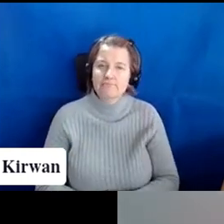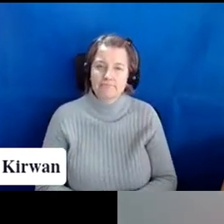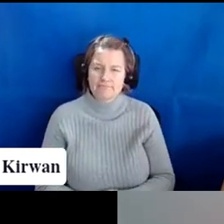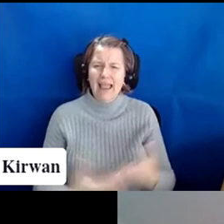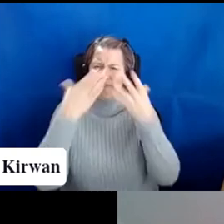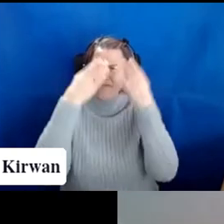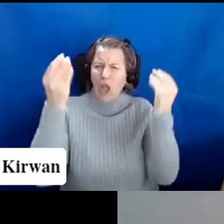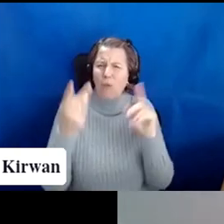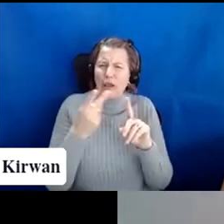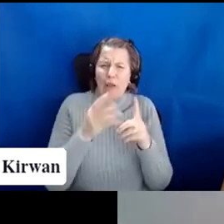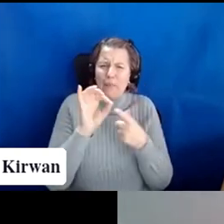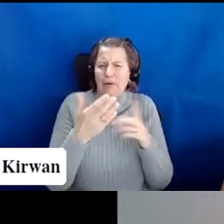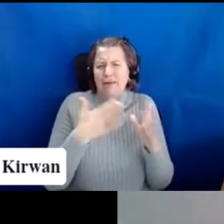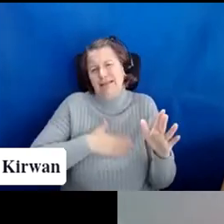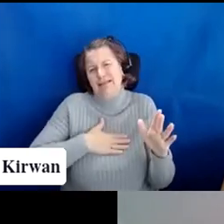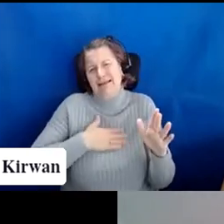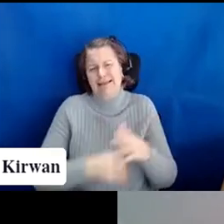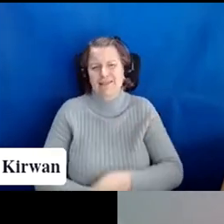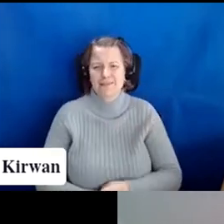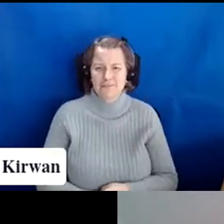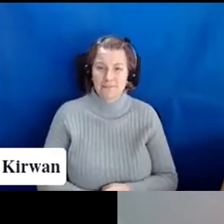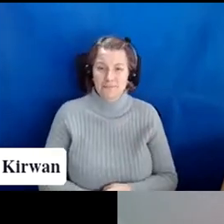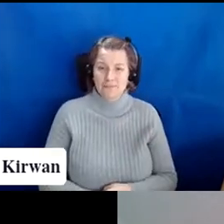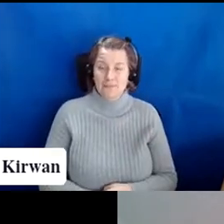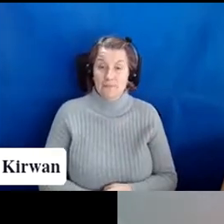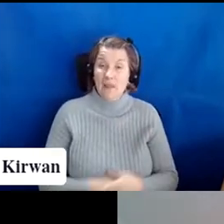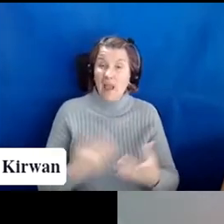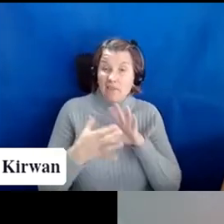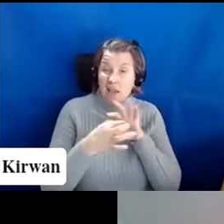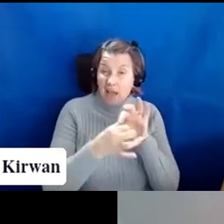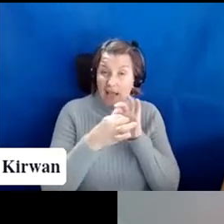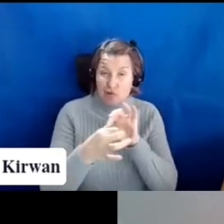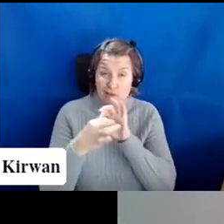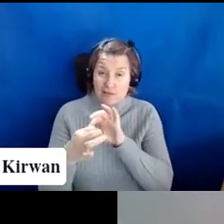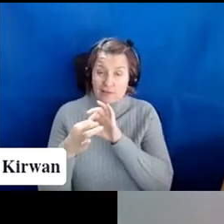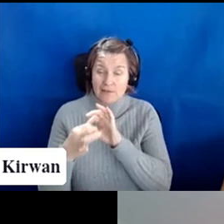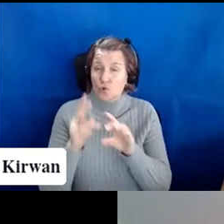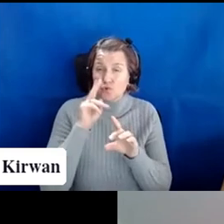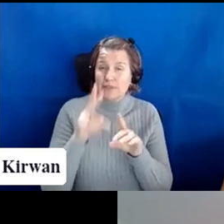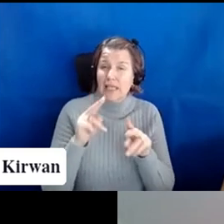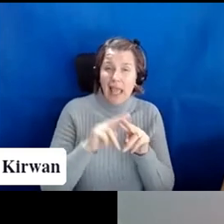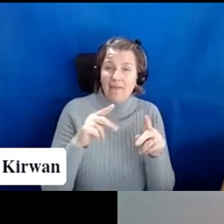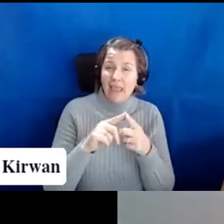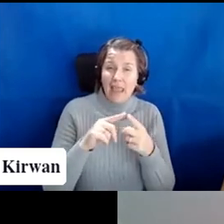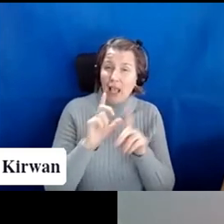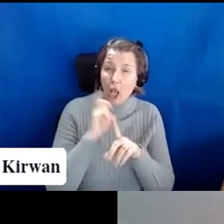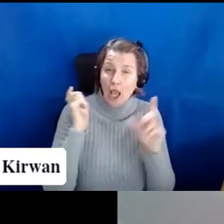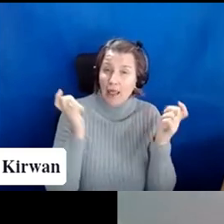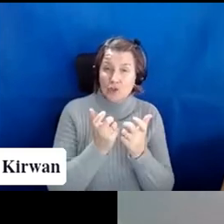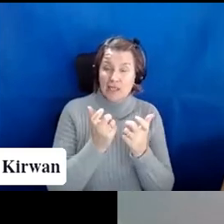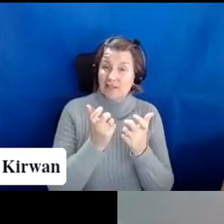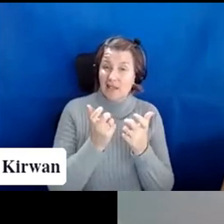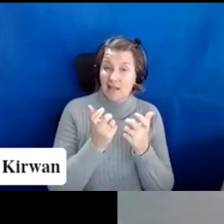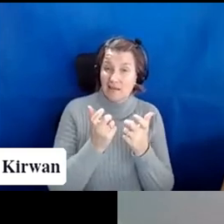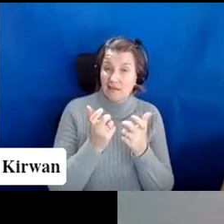what your other point was, actually. Just do you have connections, or do you see FE colleges as an ally in